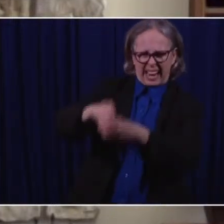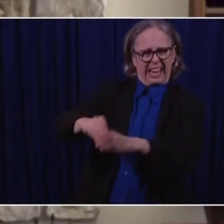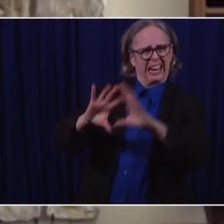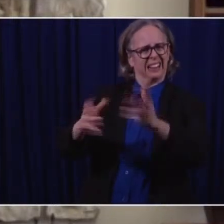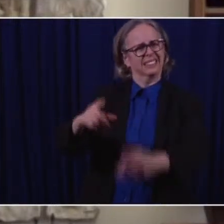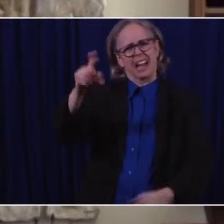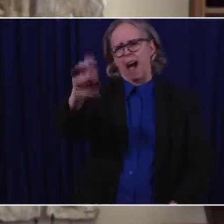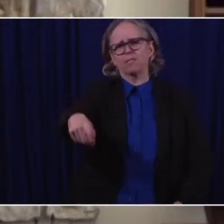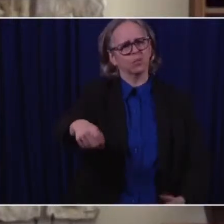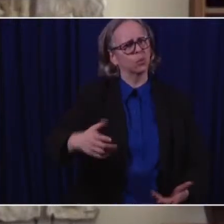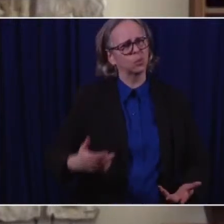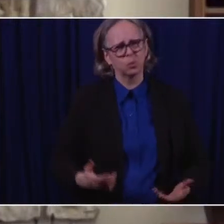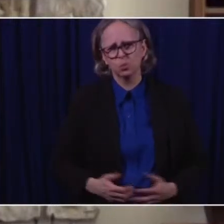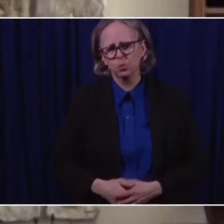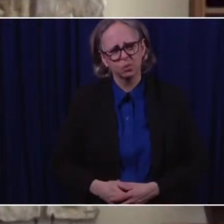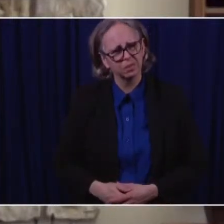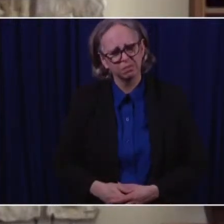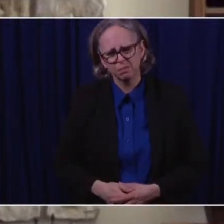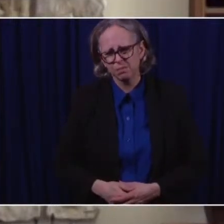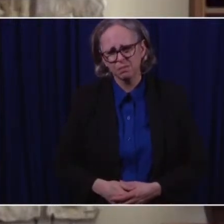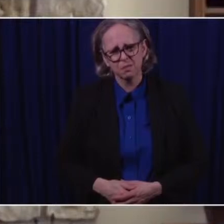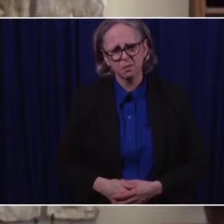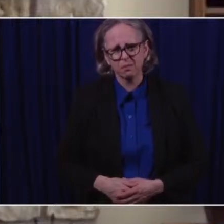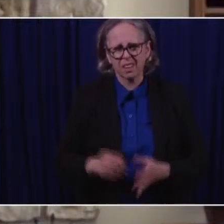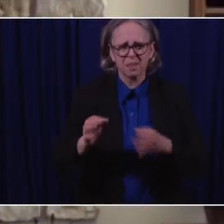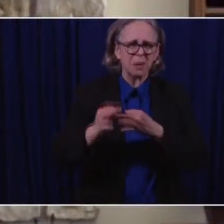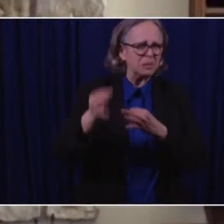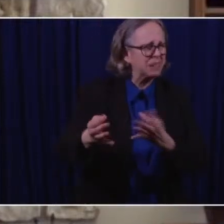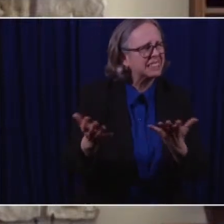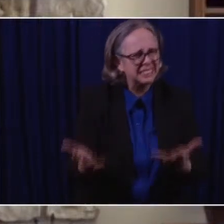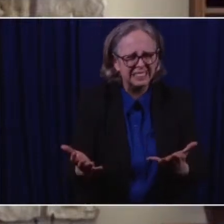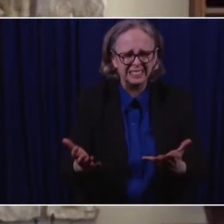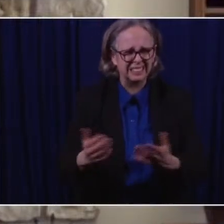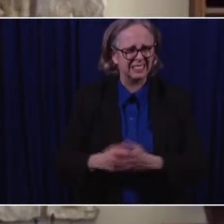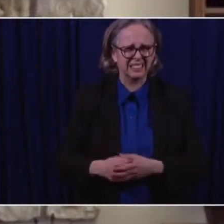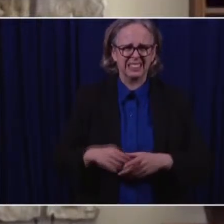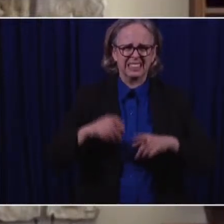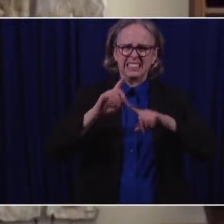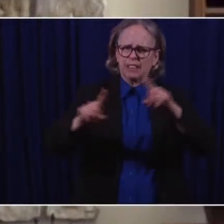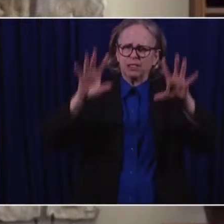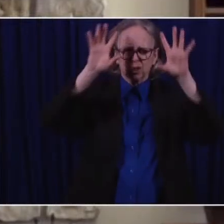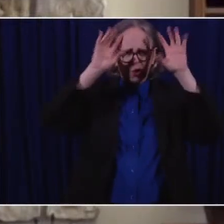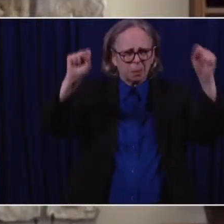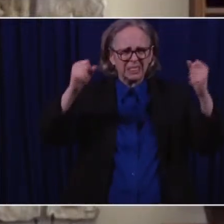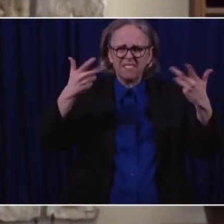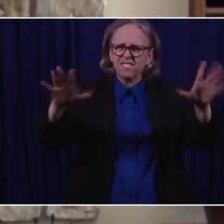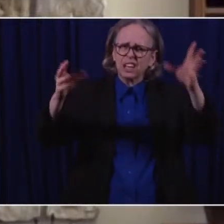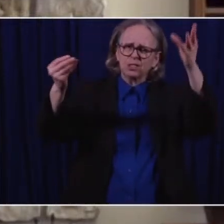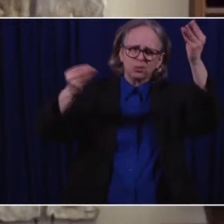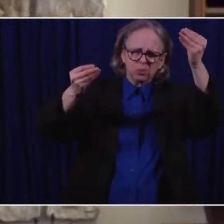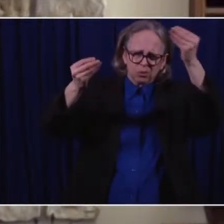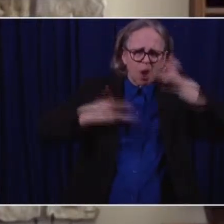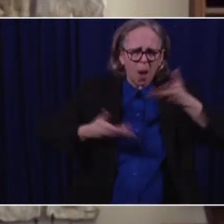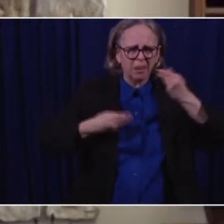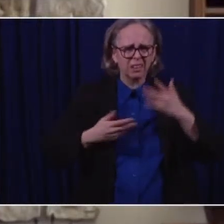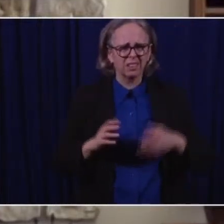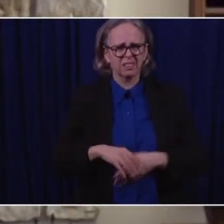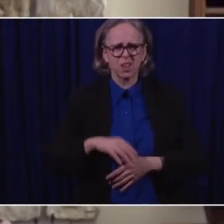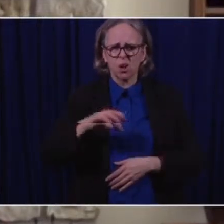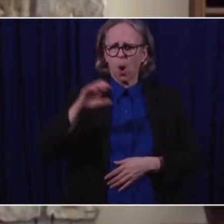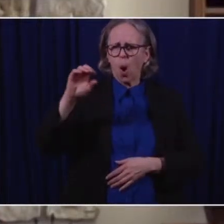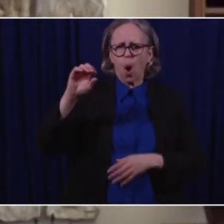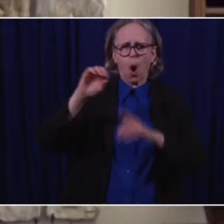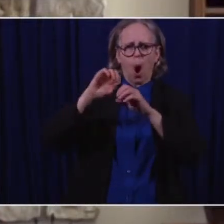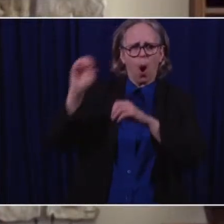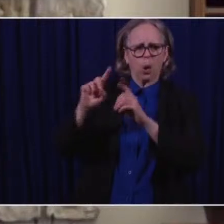at what the Superintendent of Public Instruction, what the Department of Education, what they released, it was